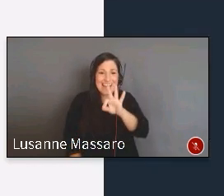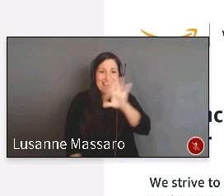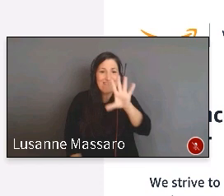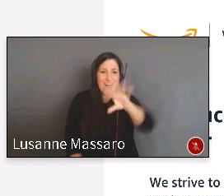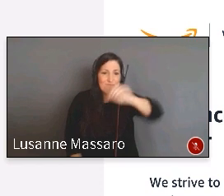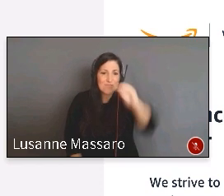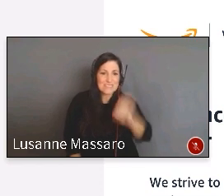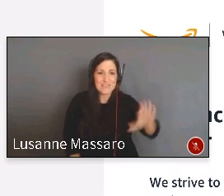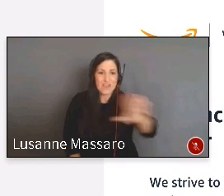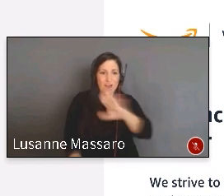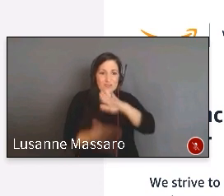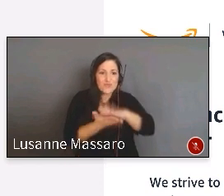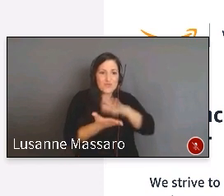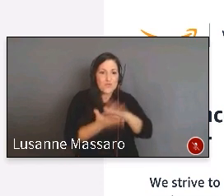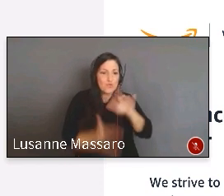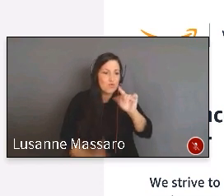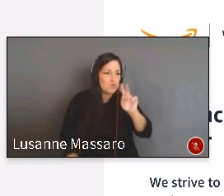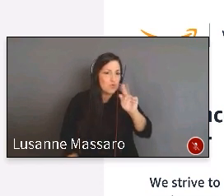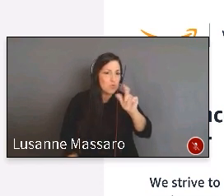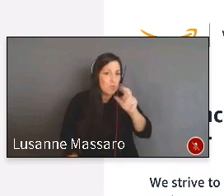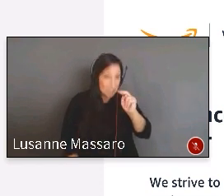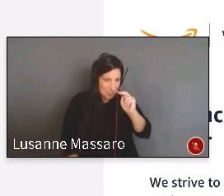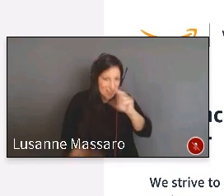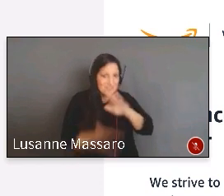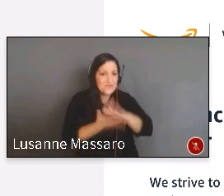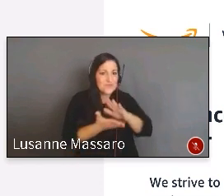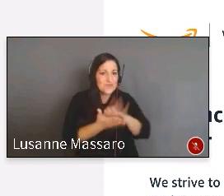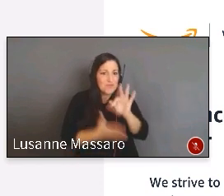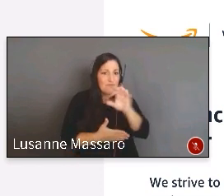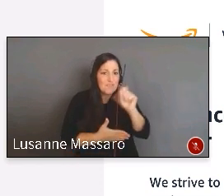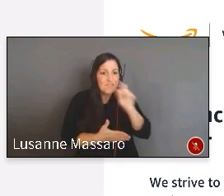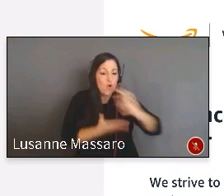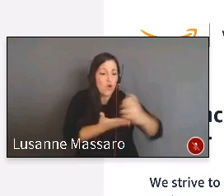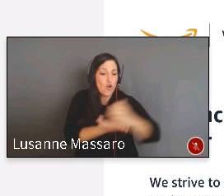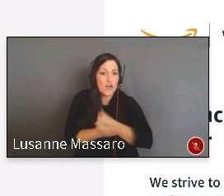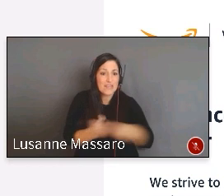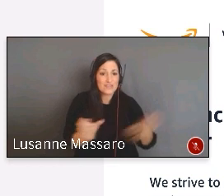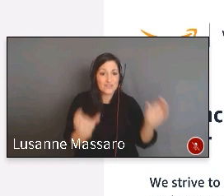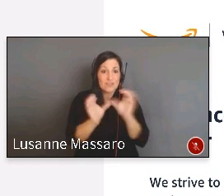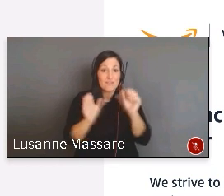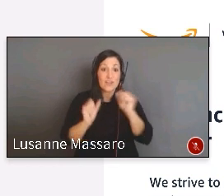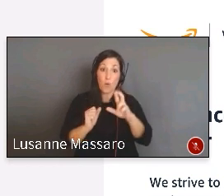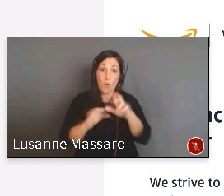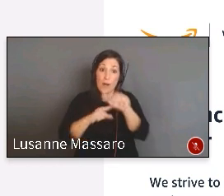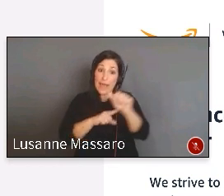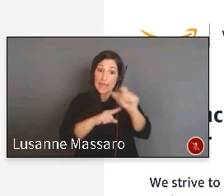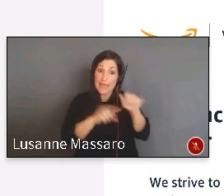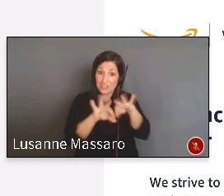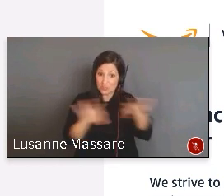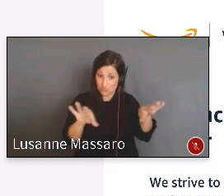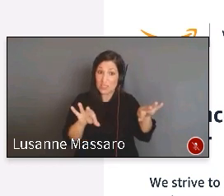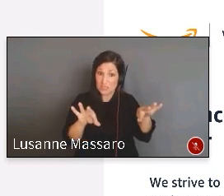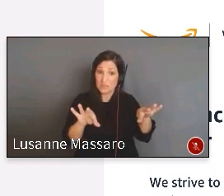95% of tuition and fees to earn certificates, an associate degree in